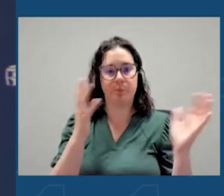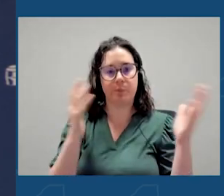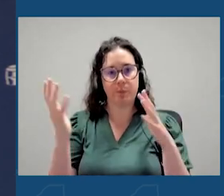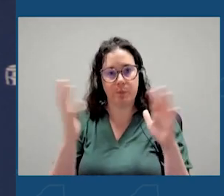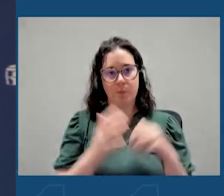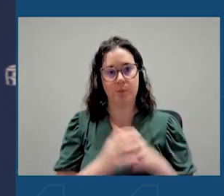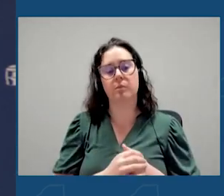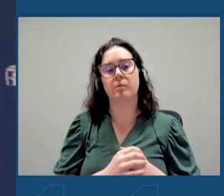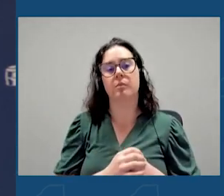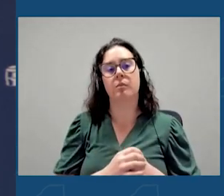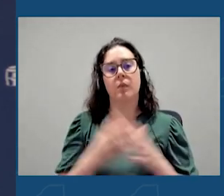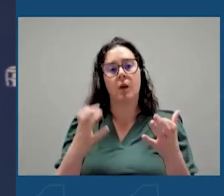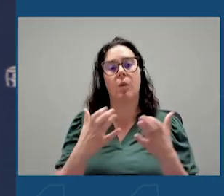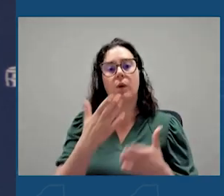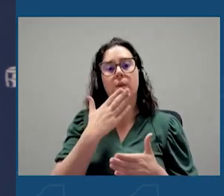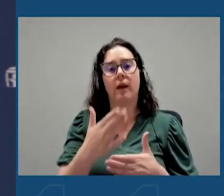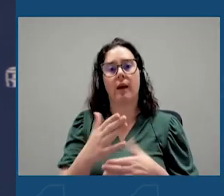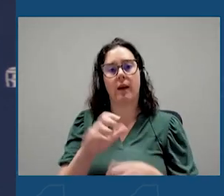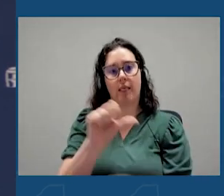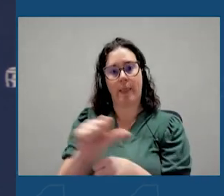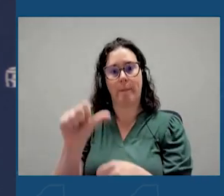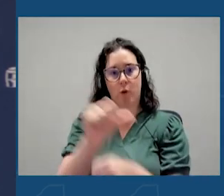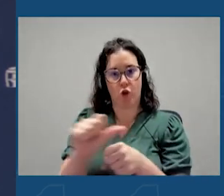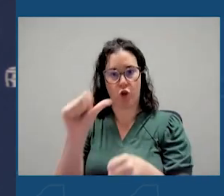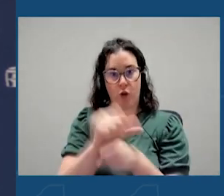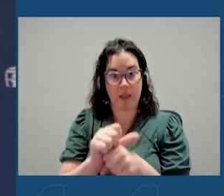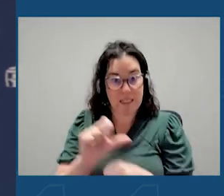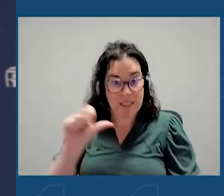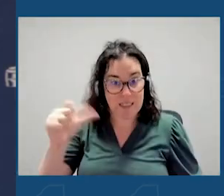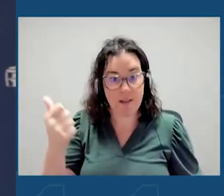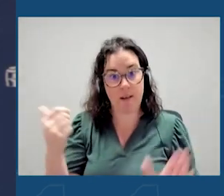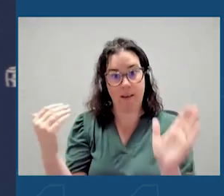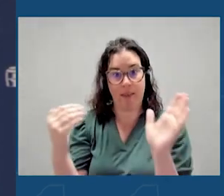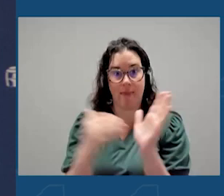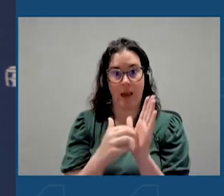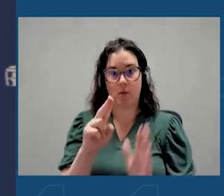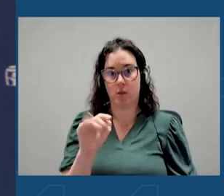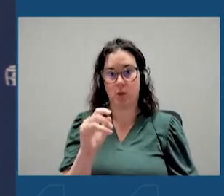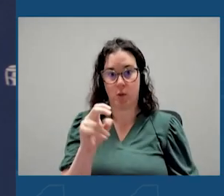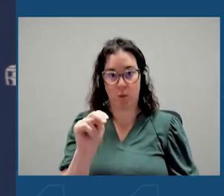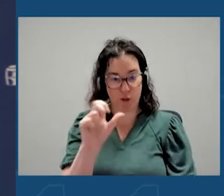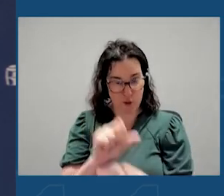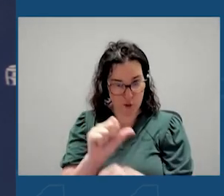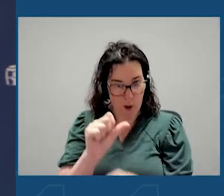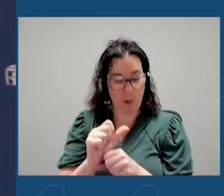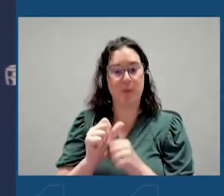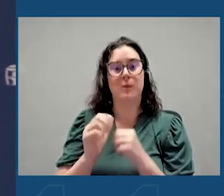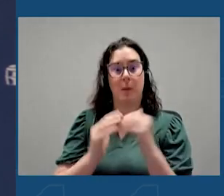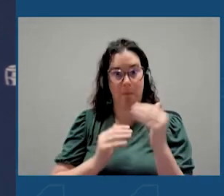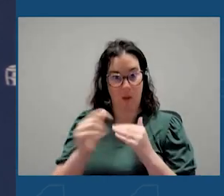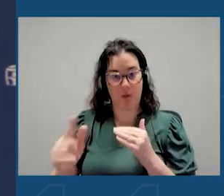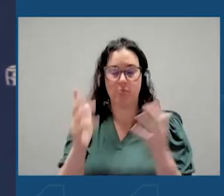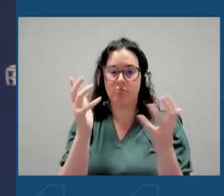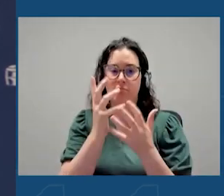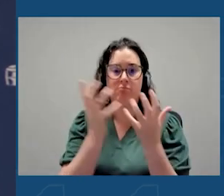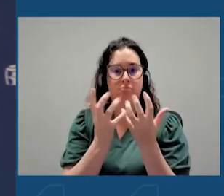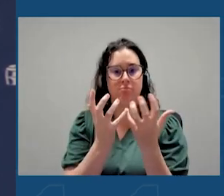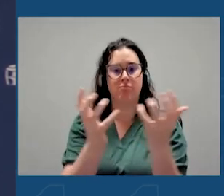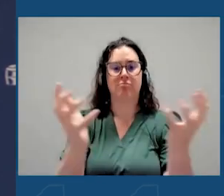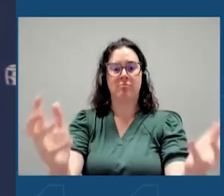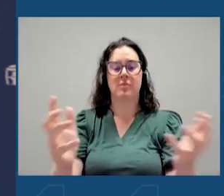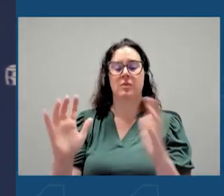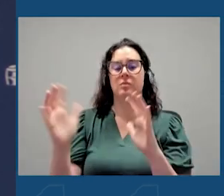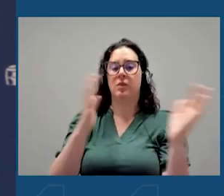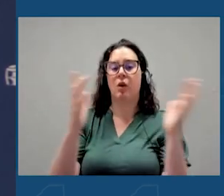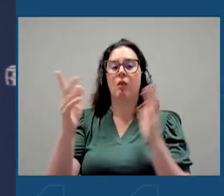I also want to thank labor. How does 10,000 union jobs sound to build this incredible facility? Let's give a round of applause to the men and